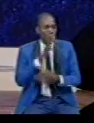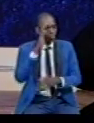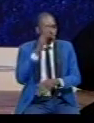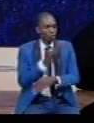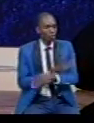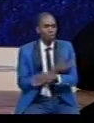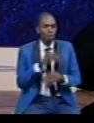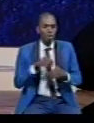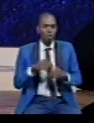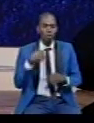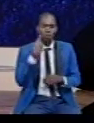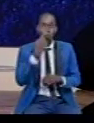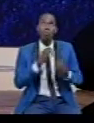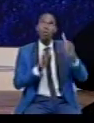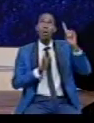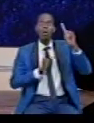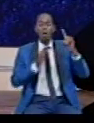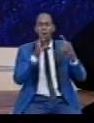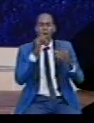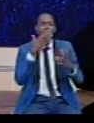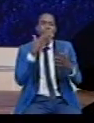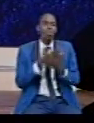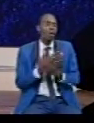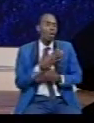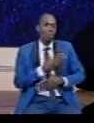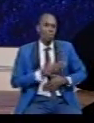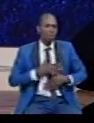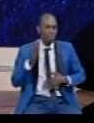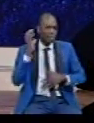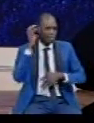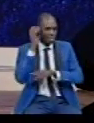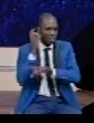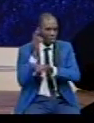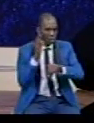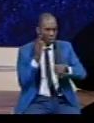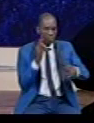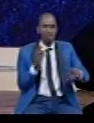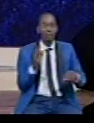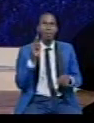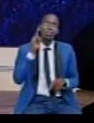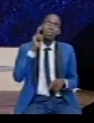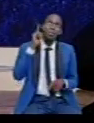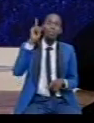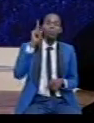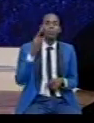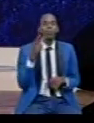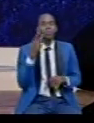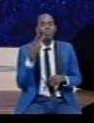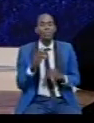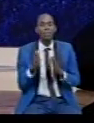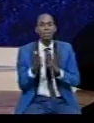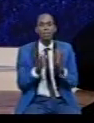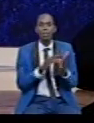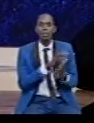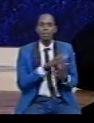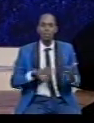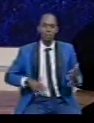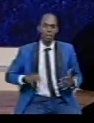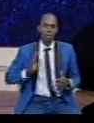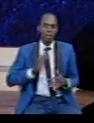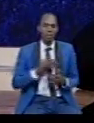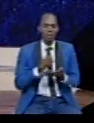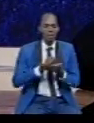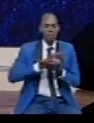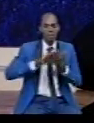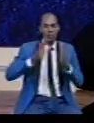Jesus Christ, our Savior. The Lord Jesus Christ, our sanctifier. The Lord Jesus Christ,